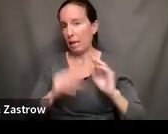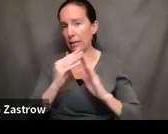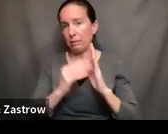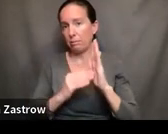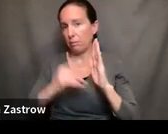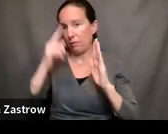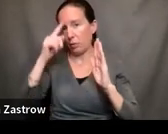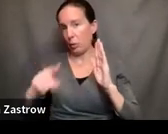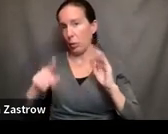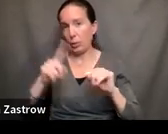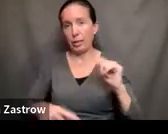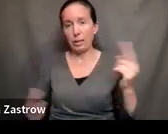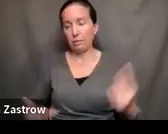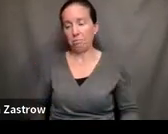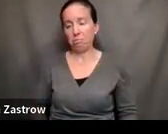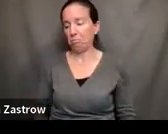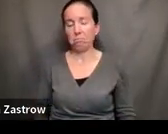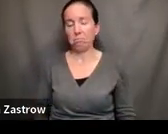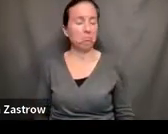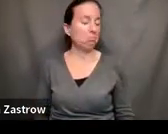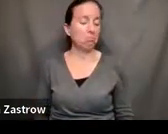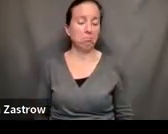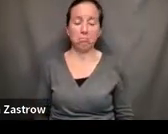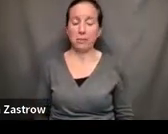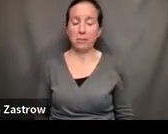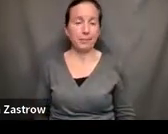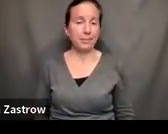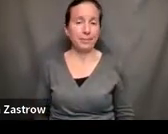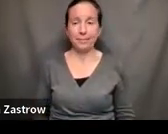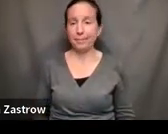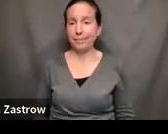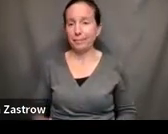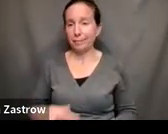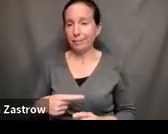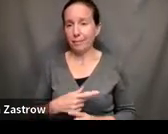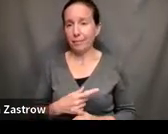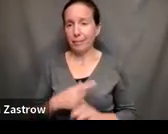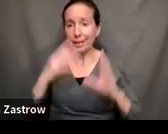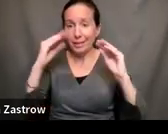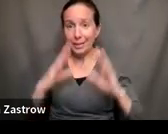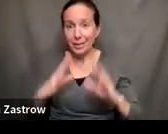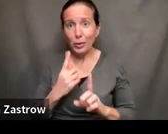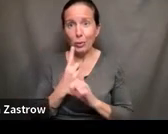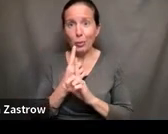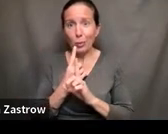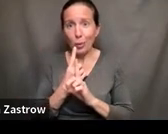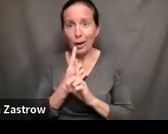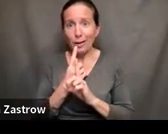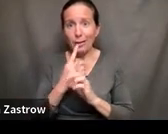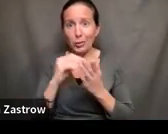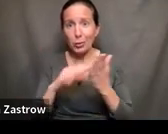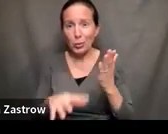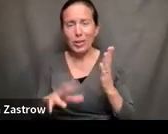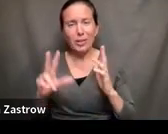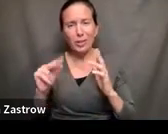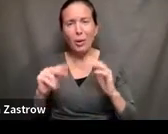and they have, 20 other kids that they're watching, so they don't always have their eyes on this